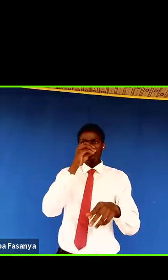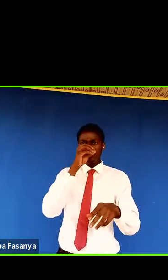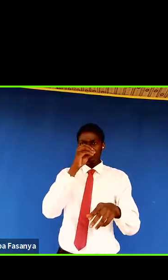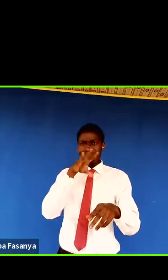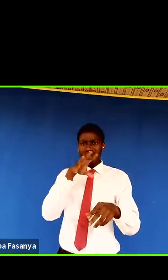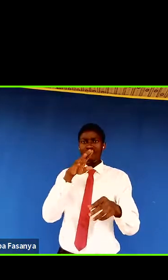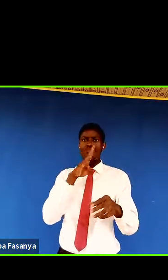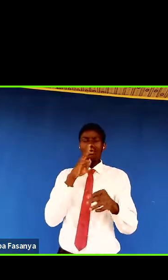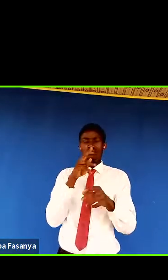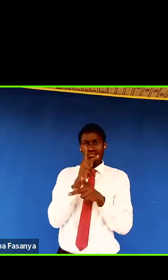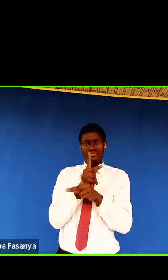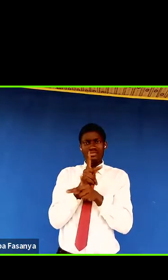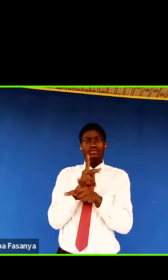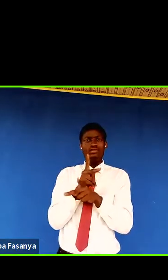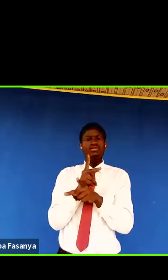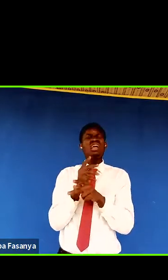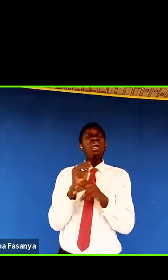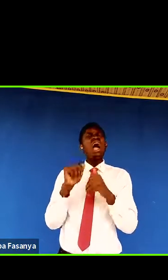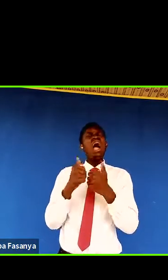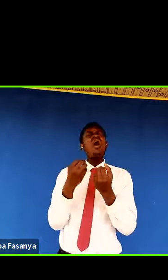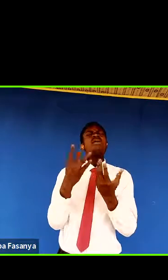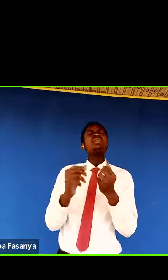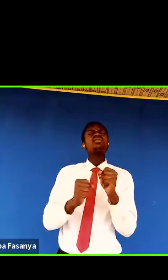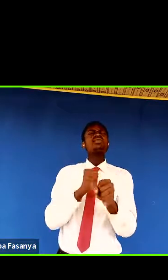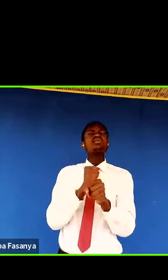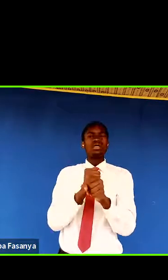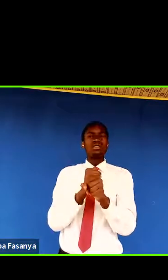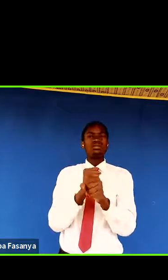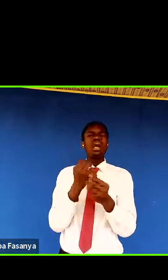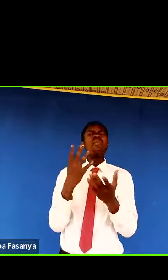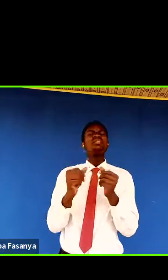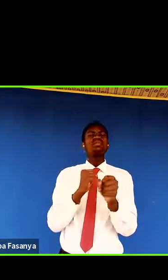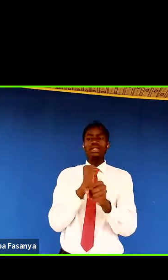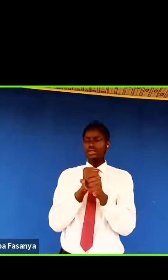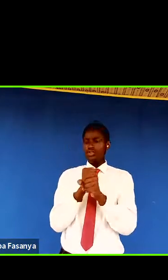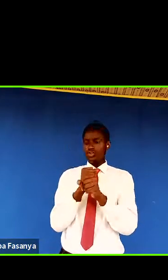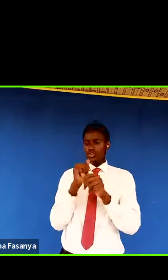How long? How many years? Oh, for years. How many years can we preserve this?